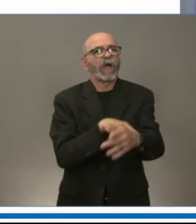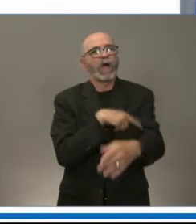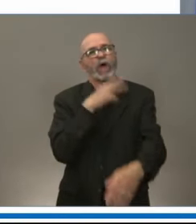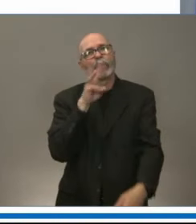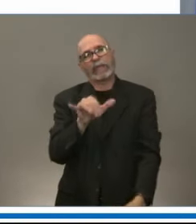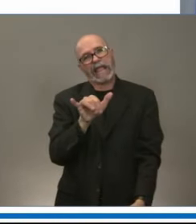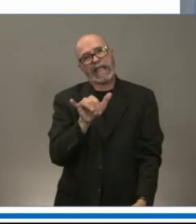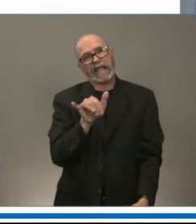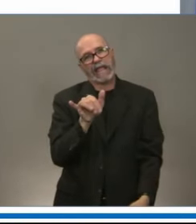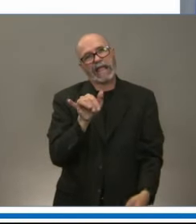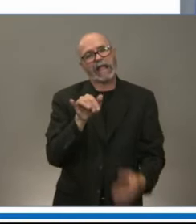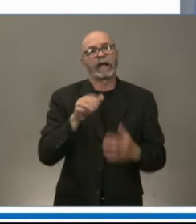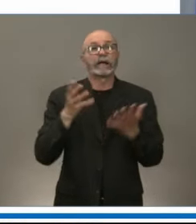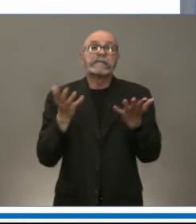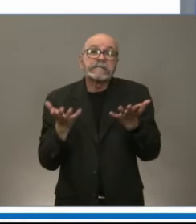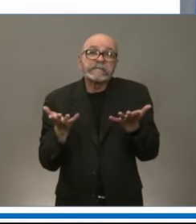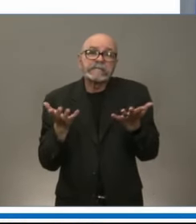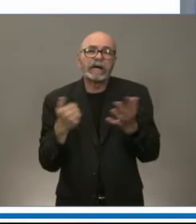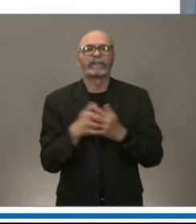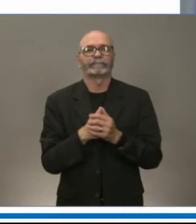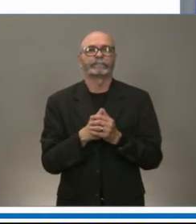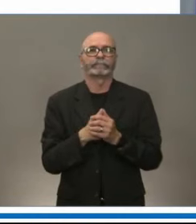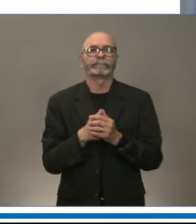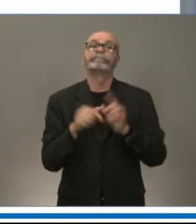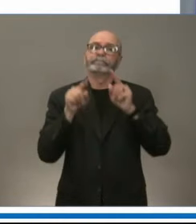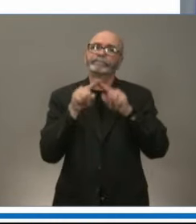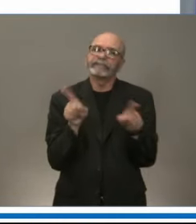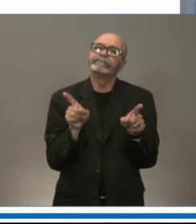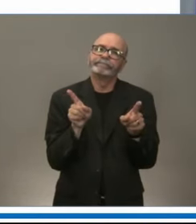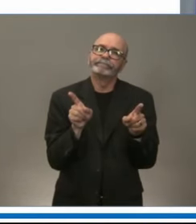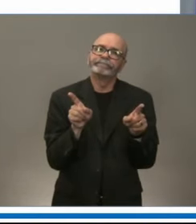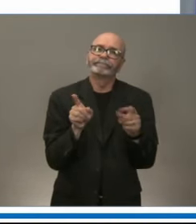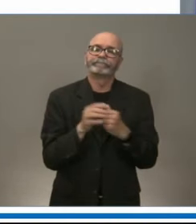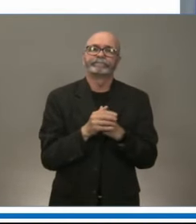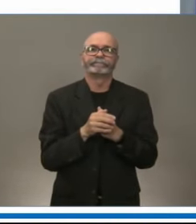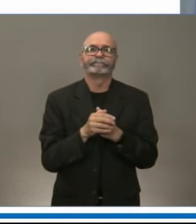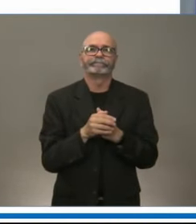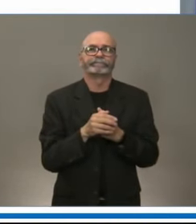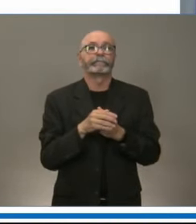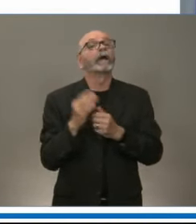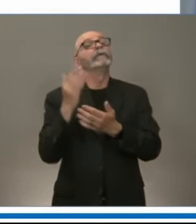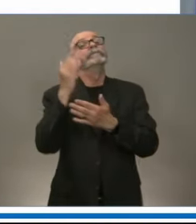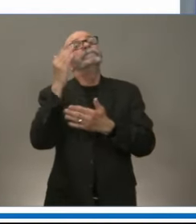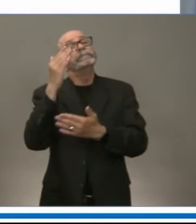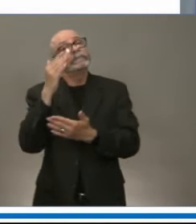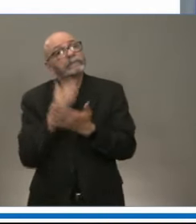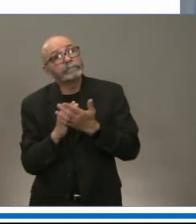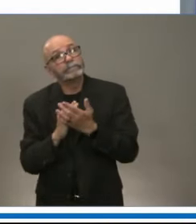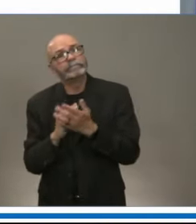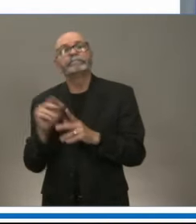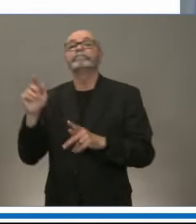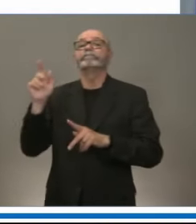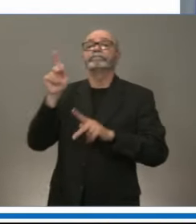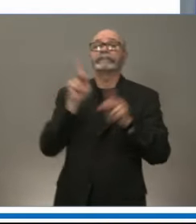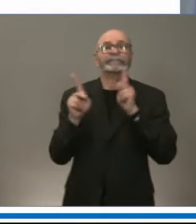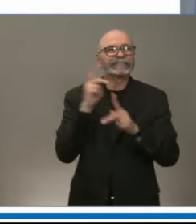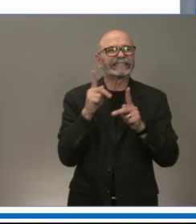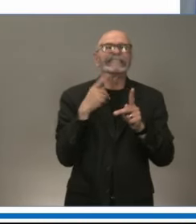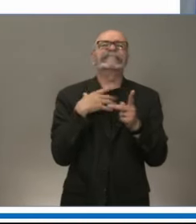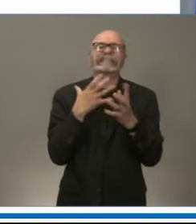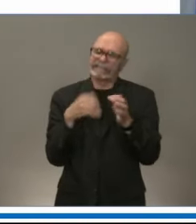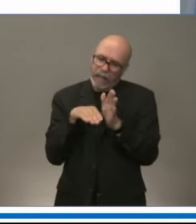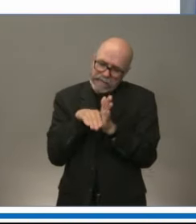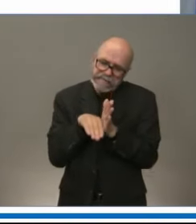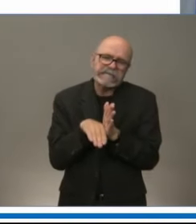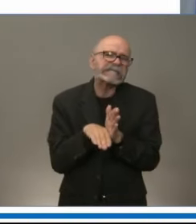protocols and then ensure that the entrepreneurs of our community are still in one piece to be able to come back into business, to be able to offer jobs